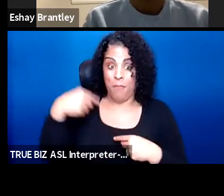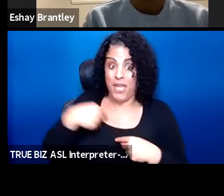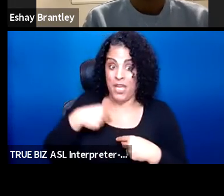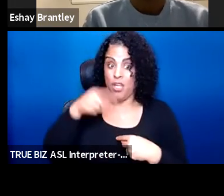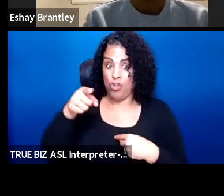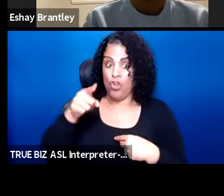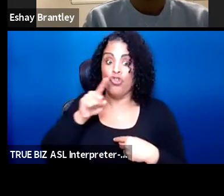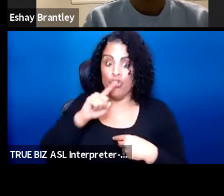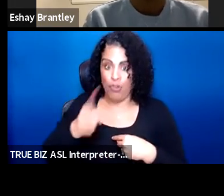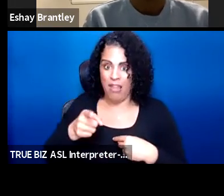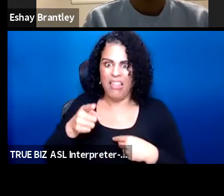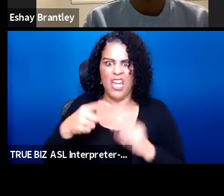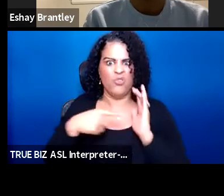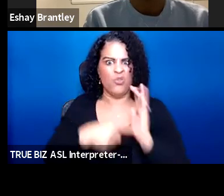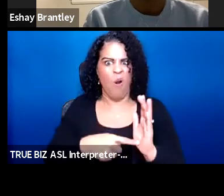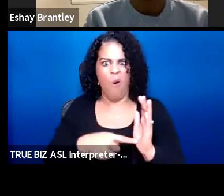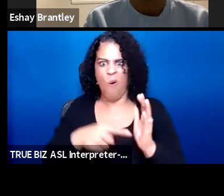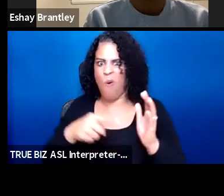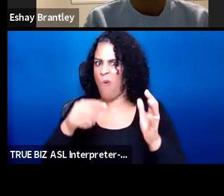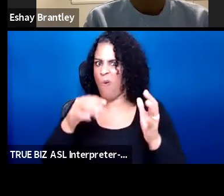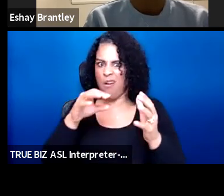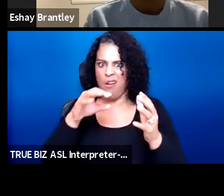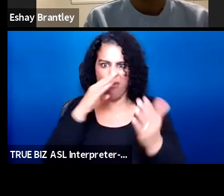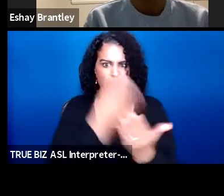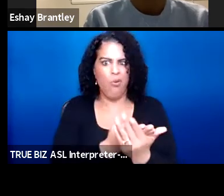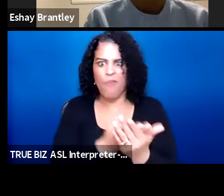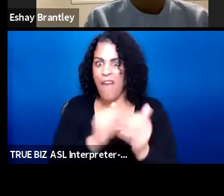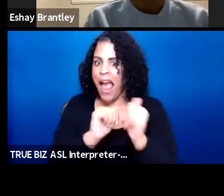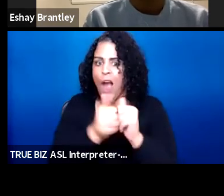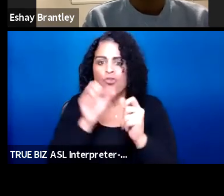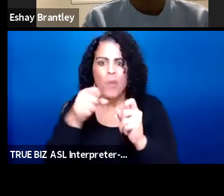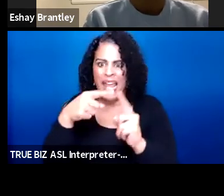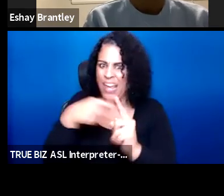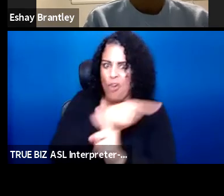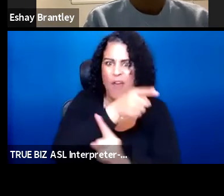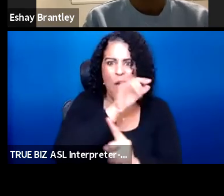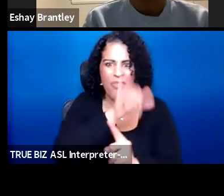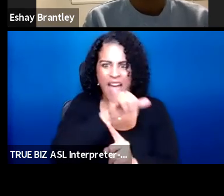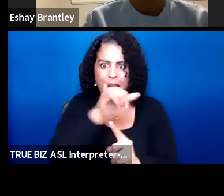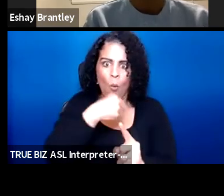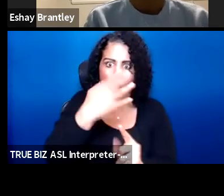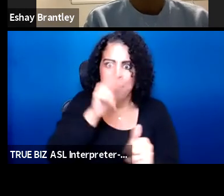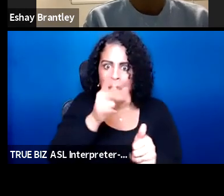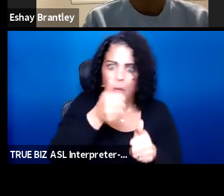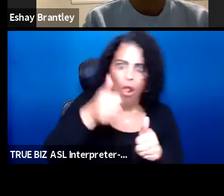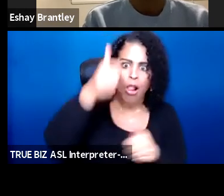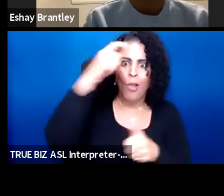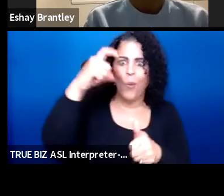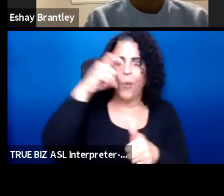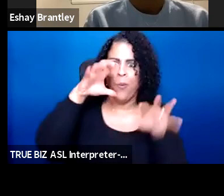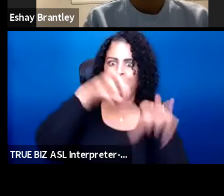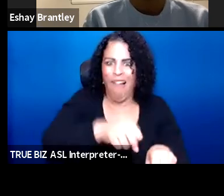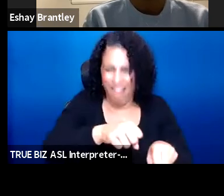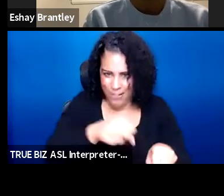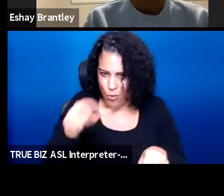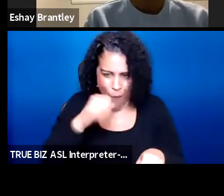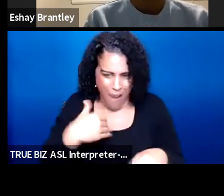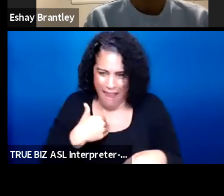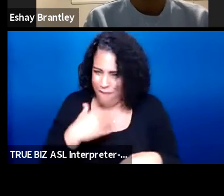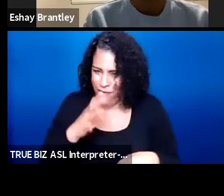truly a testament of how to get around elitism, because you don't have all of this quote unquote formal training, and yet you're the